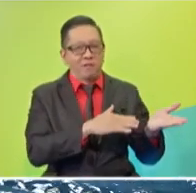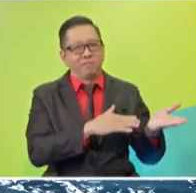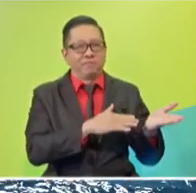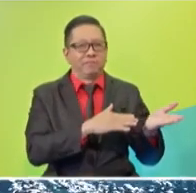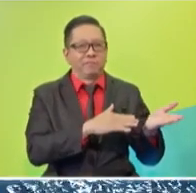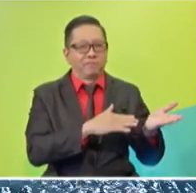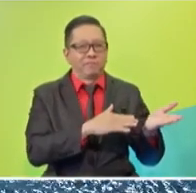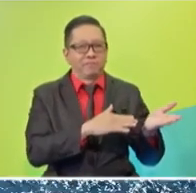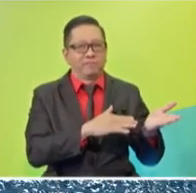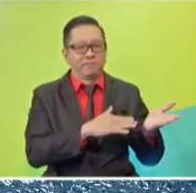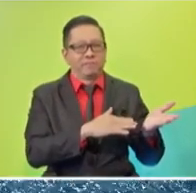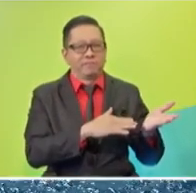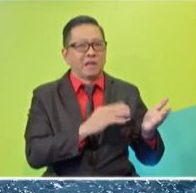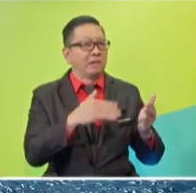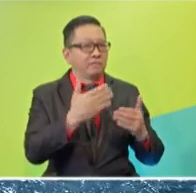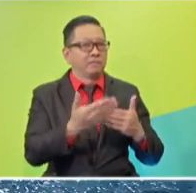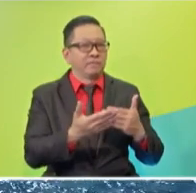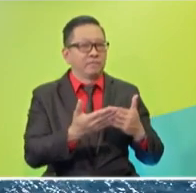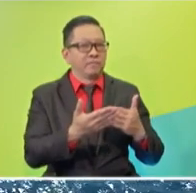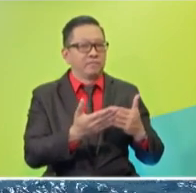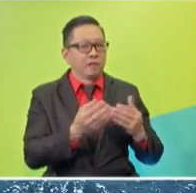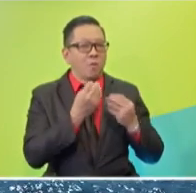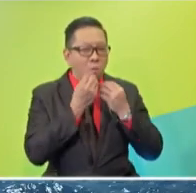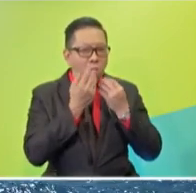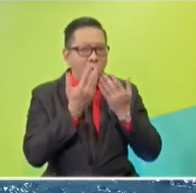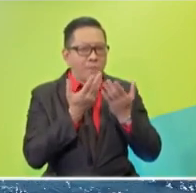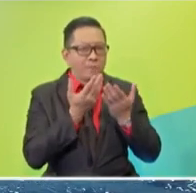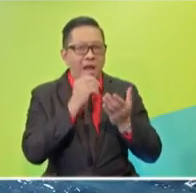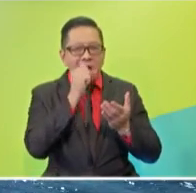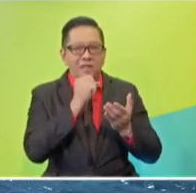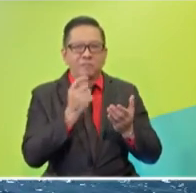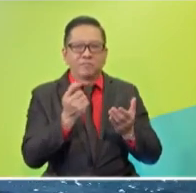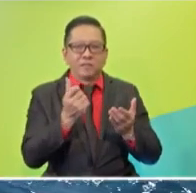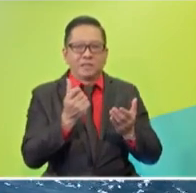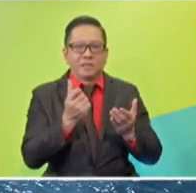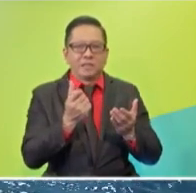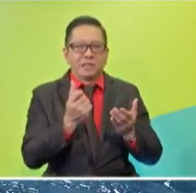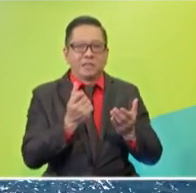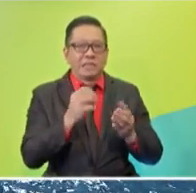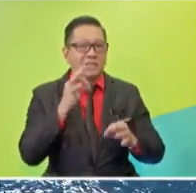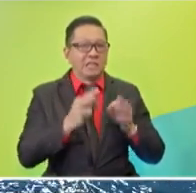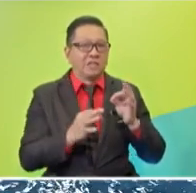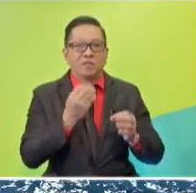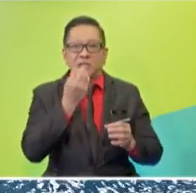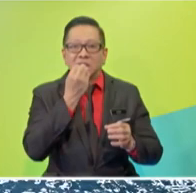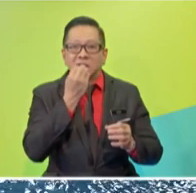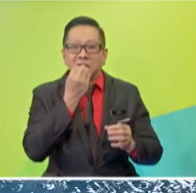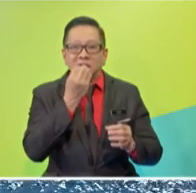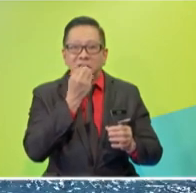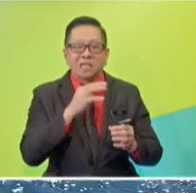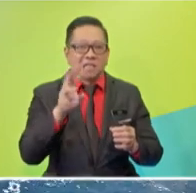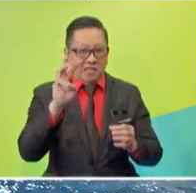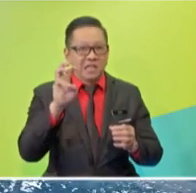it. Next, you warm the ice cream a little. If you eat 60 samples